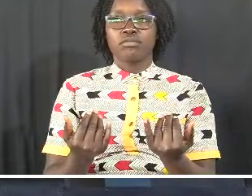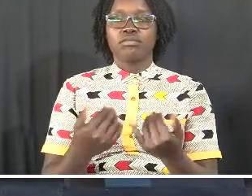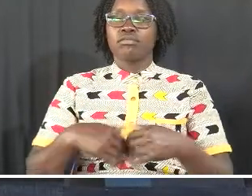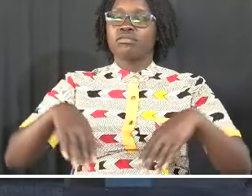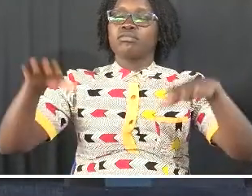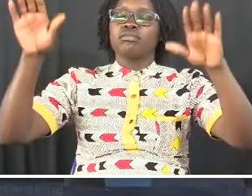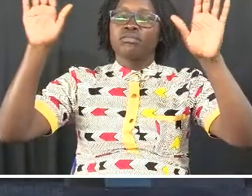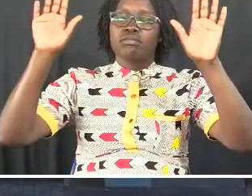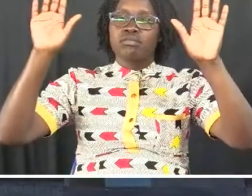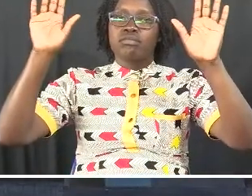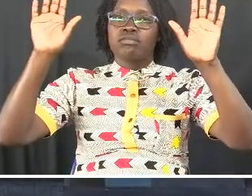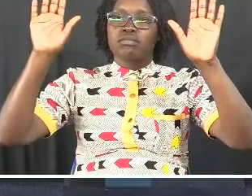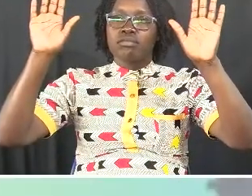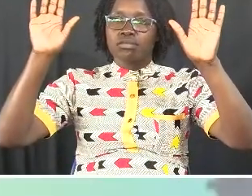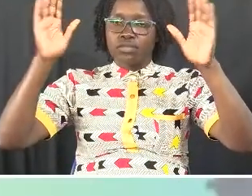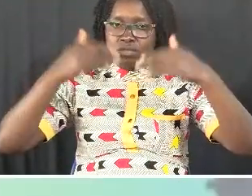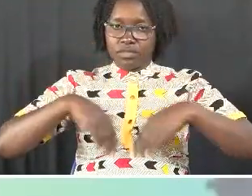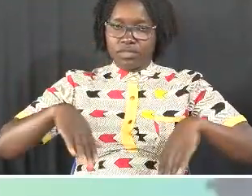Surrender. What did I say?